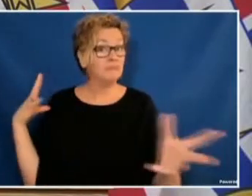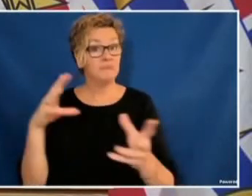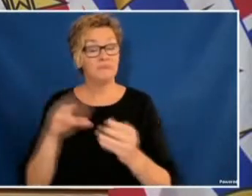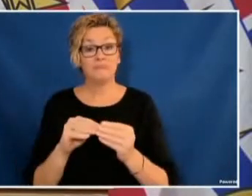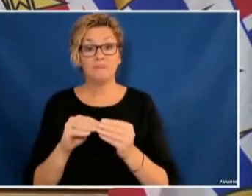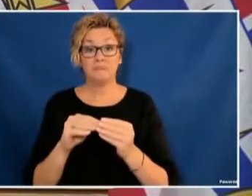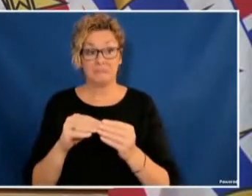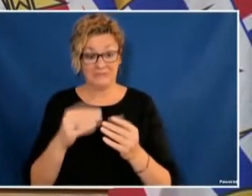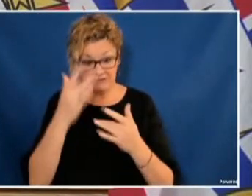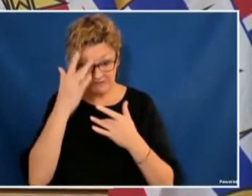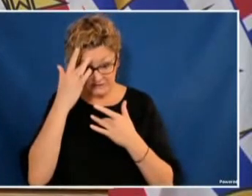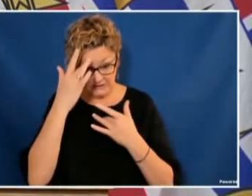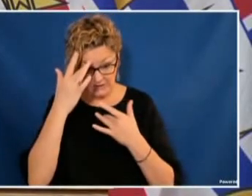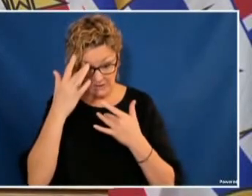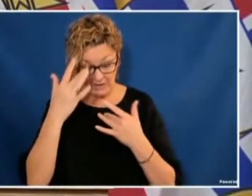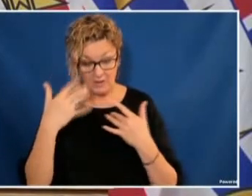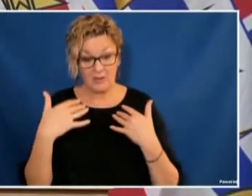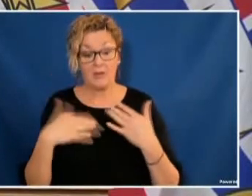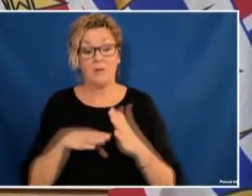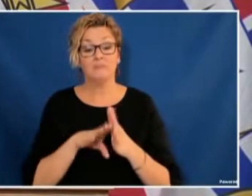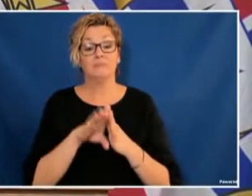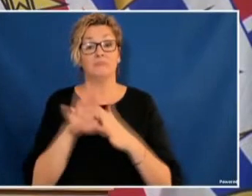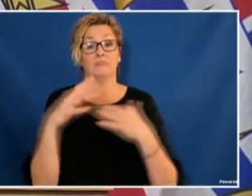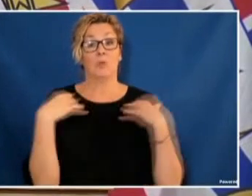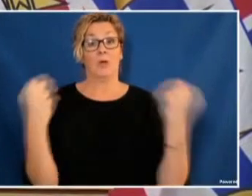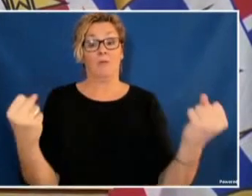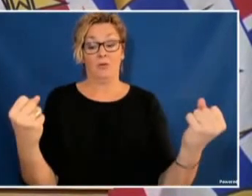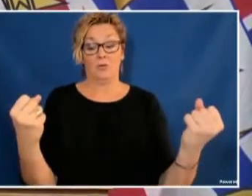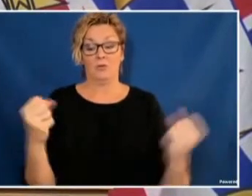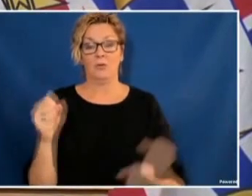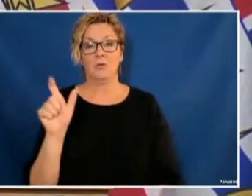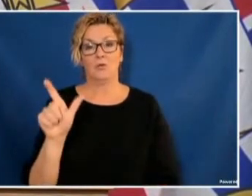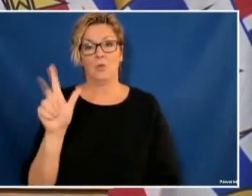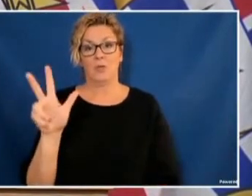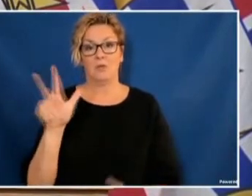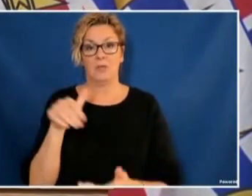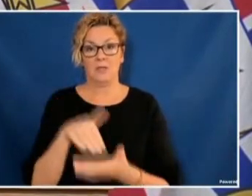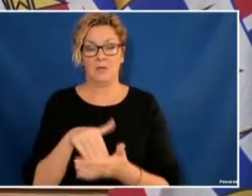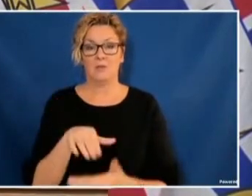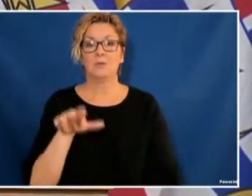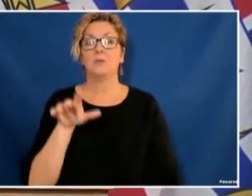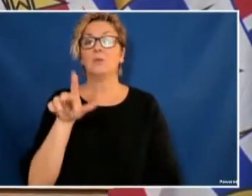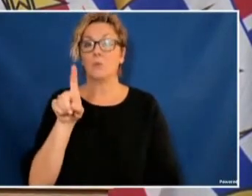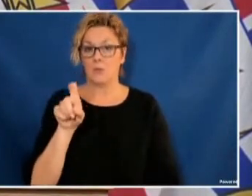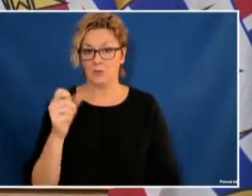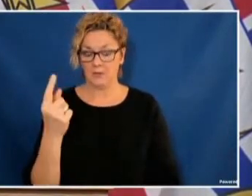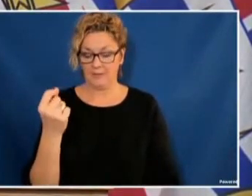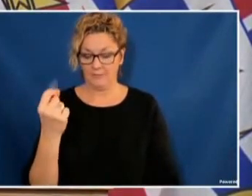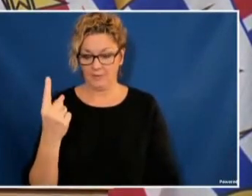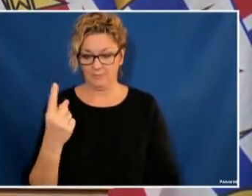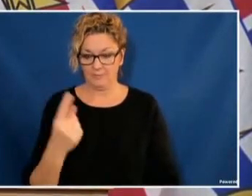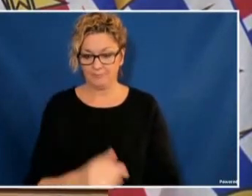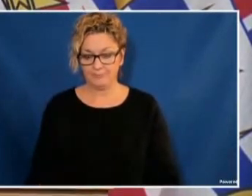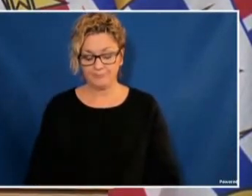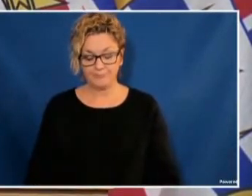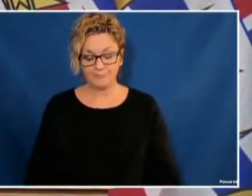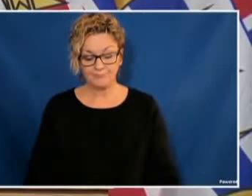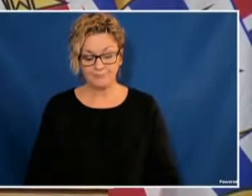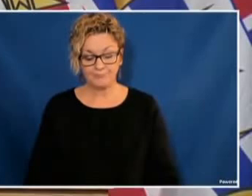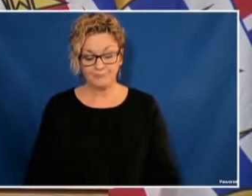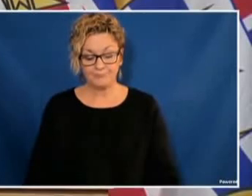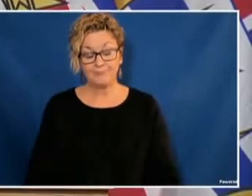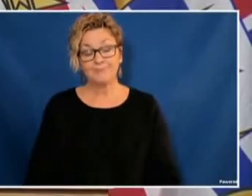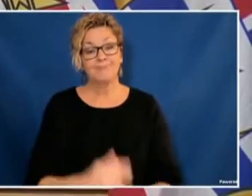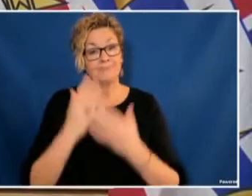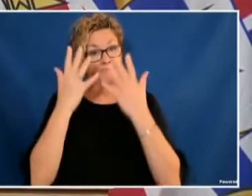our care homes, and the impact it has on seniors and elders who are so important to our history, our family,